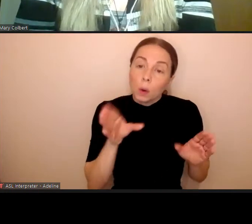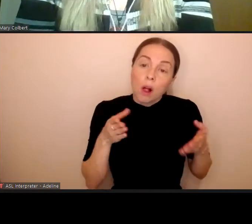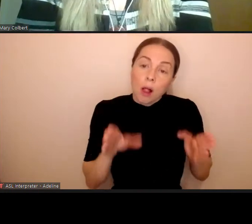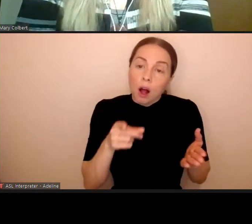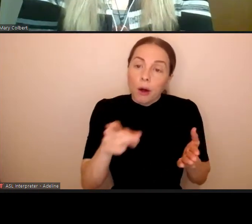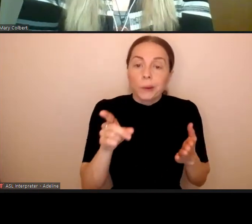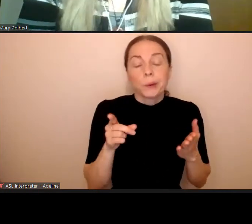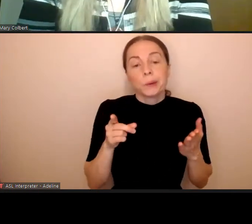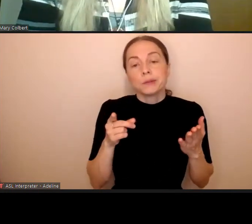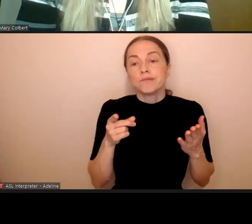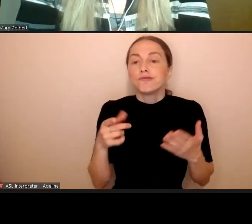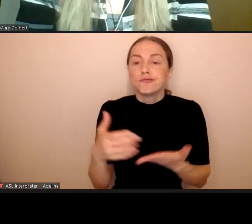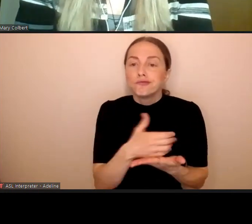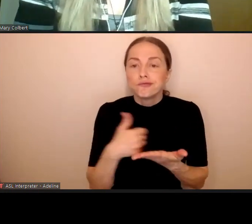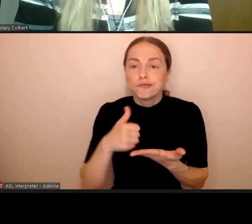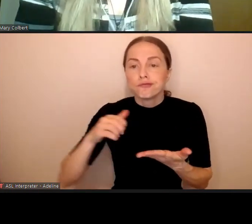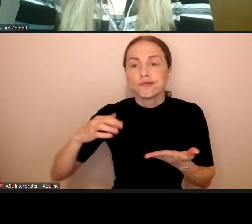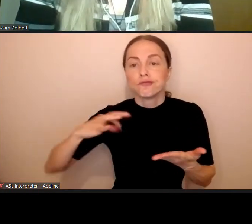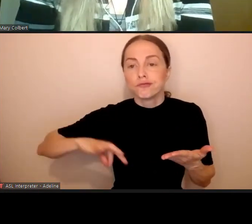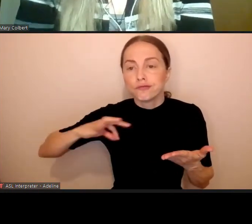the CEU quiz.